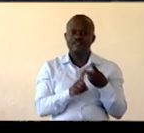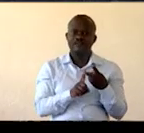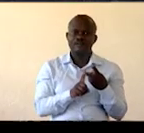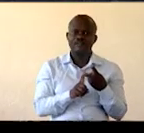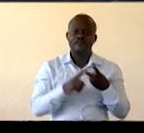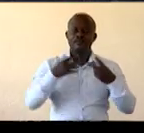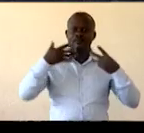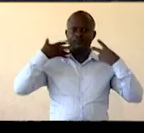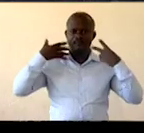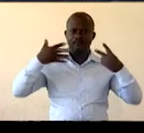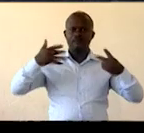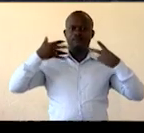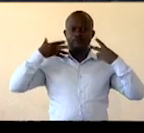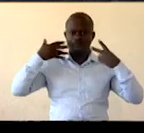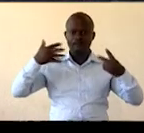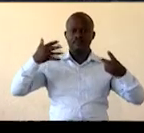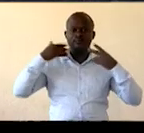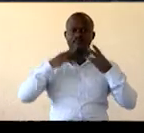respiration,